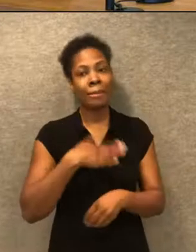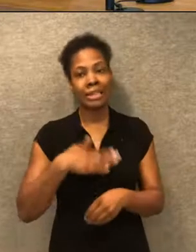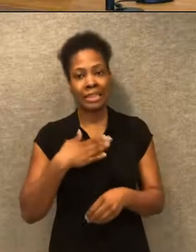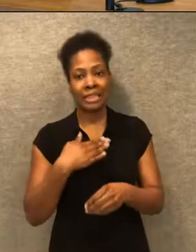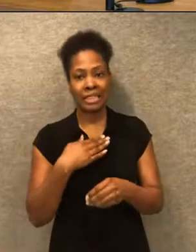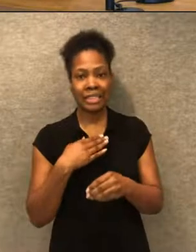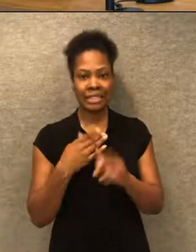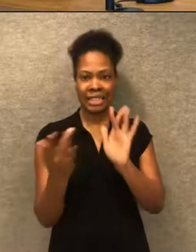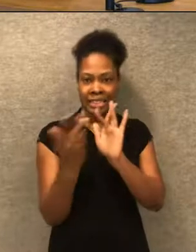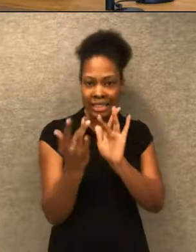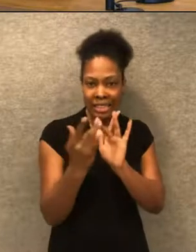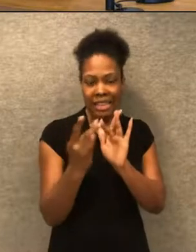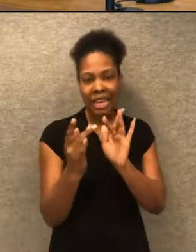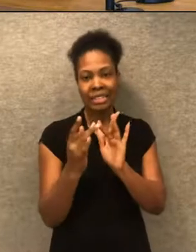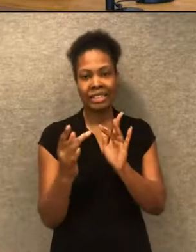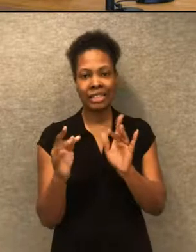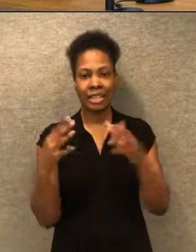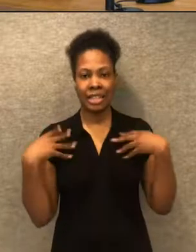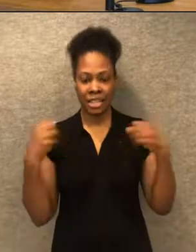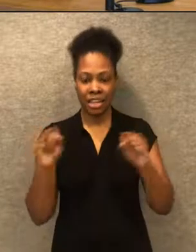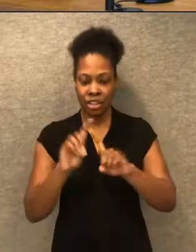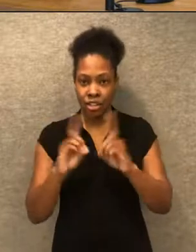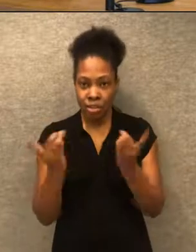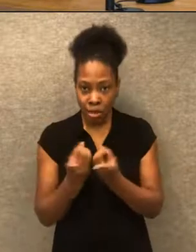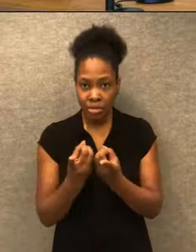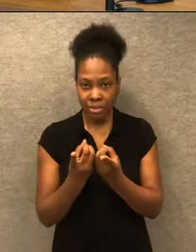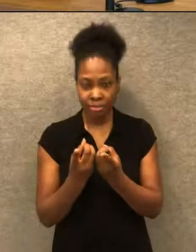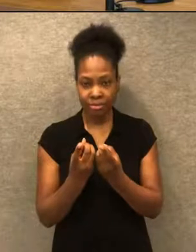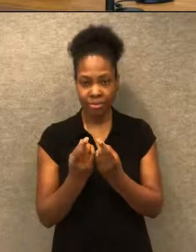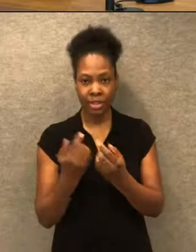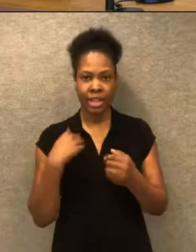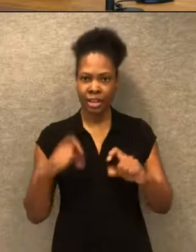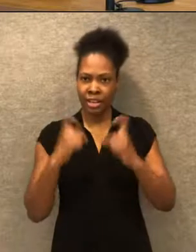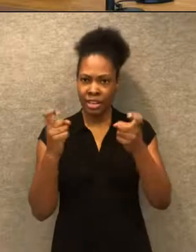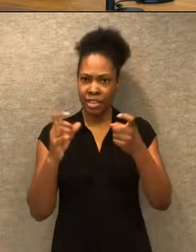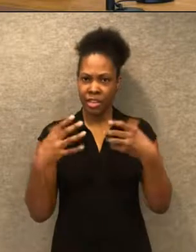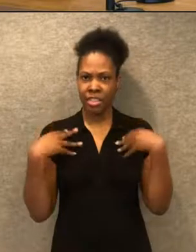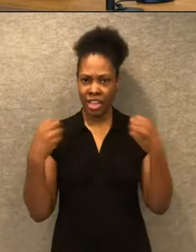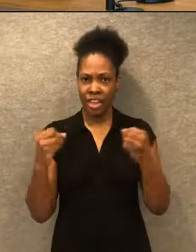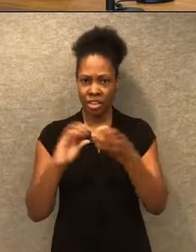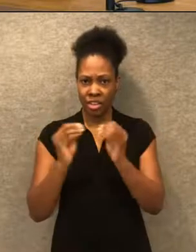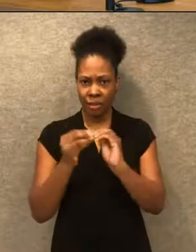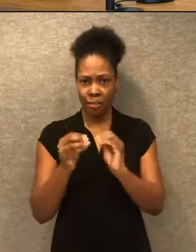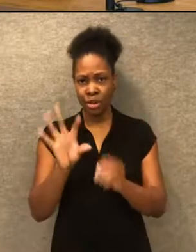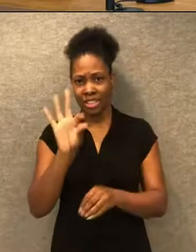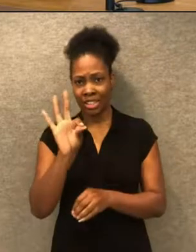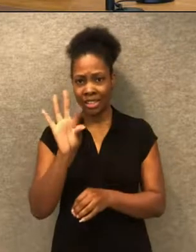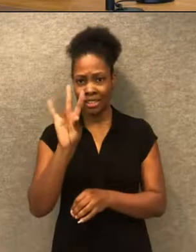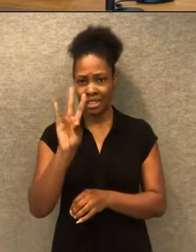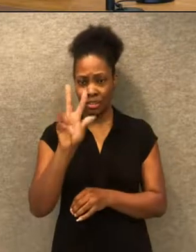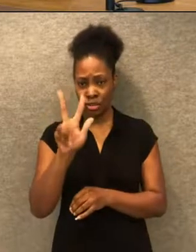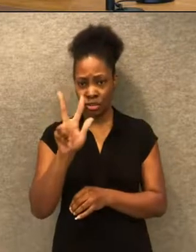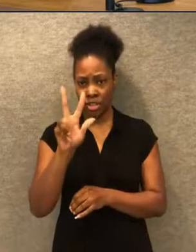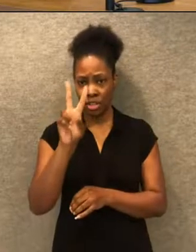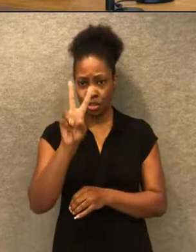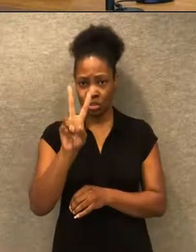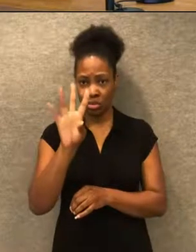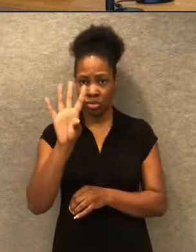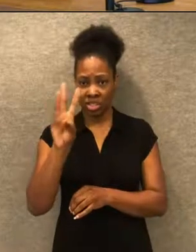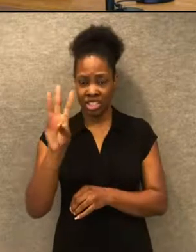department. You can also contact code enforcement. But I will provide the health department's number, which is